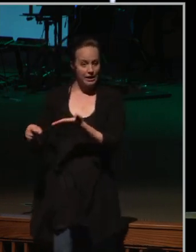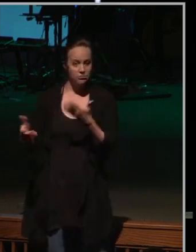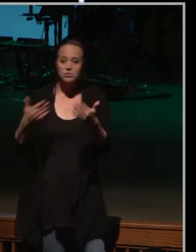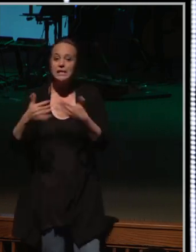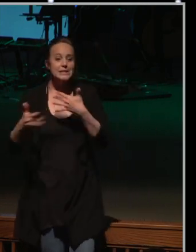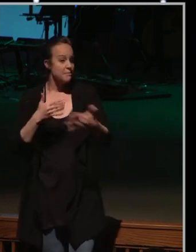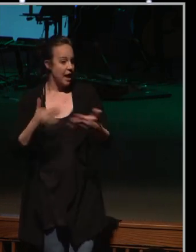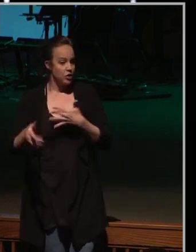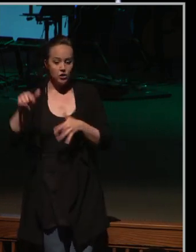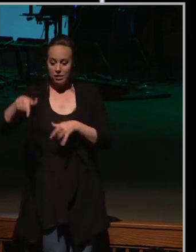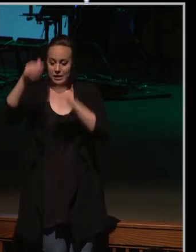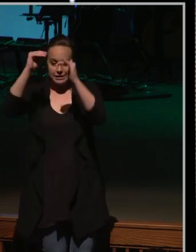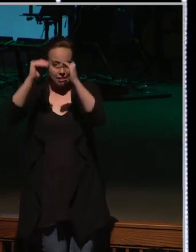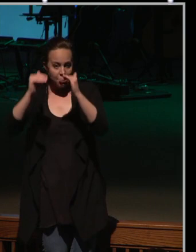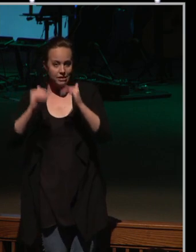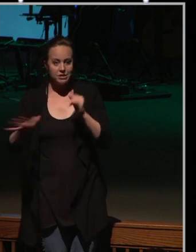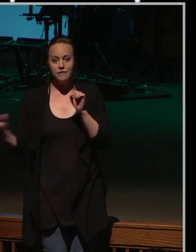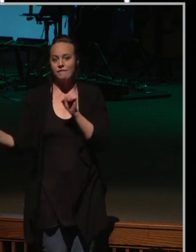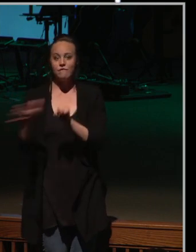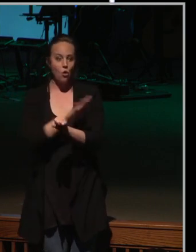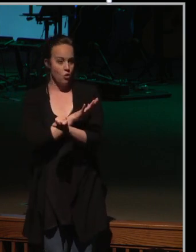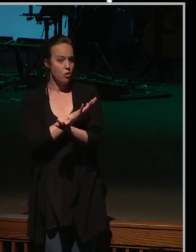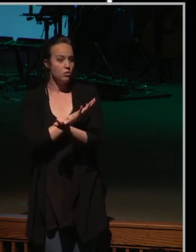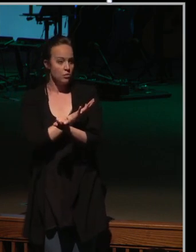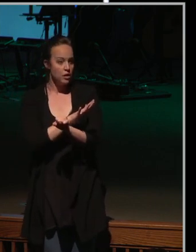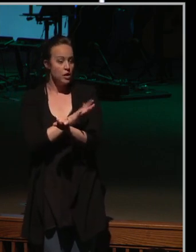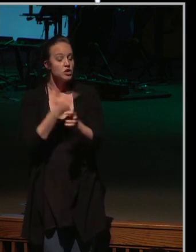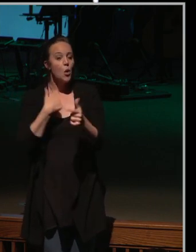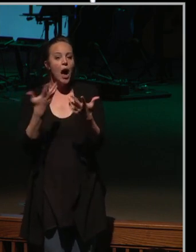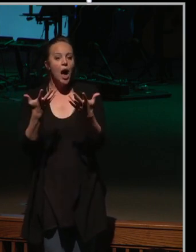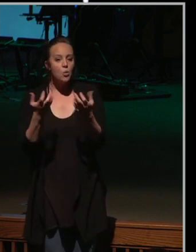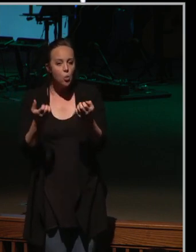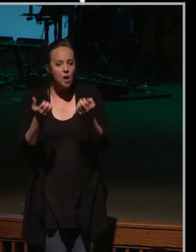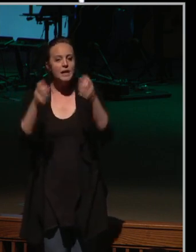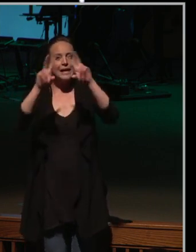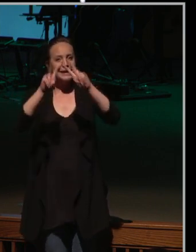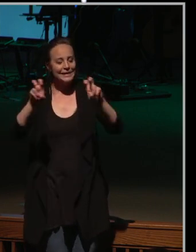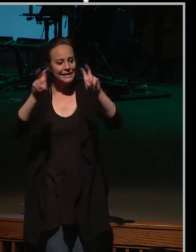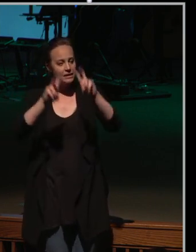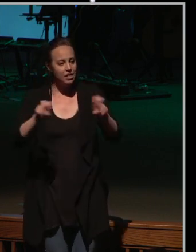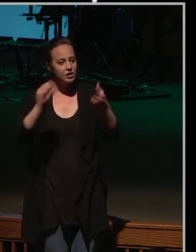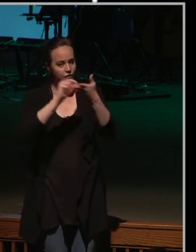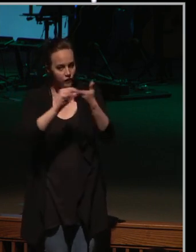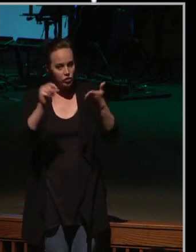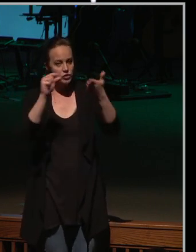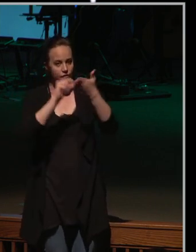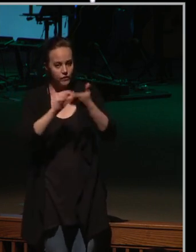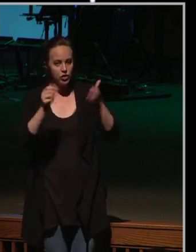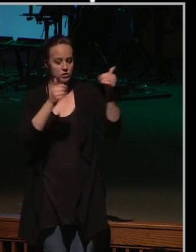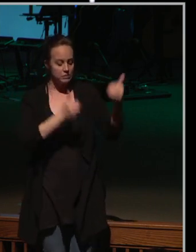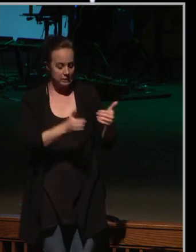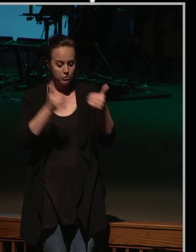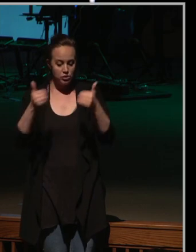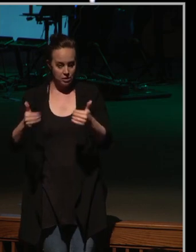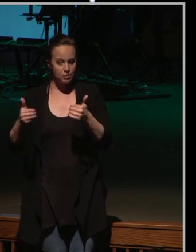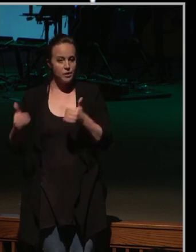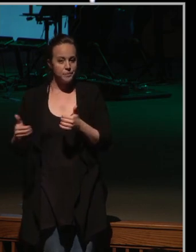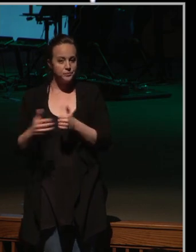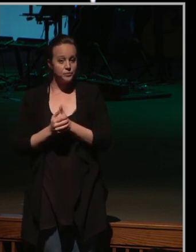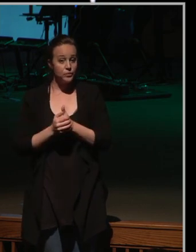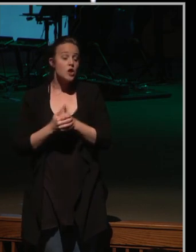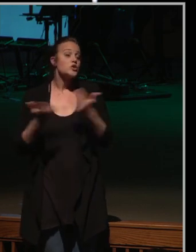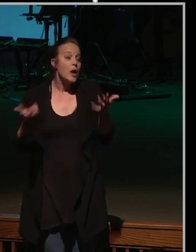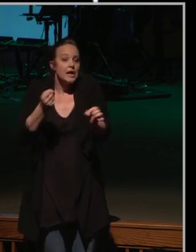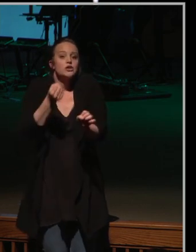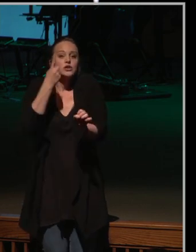things. And so what I want to do is work through this verse by verse, calling some things out. But for you, it's a lot to take in,